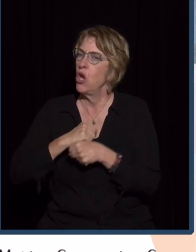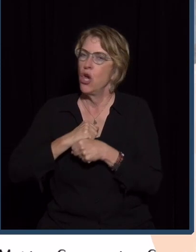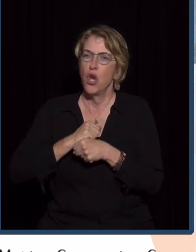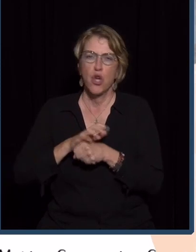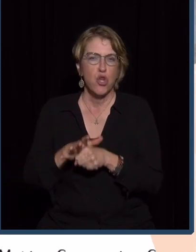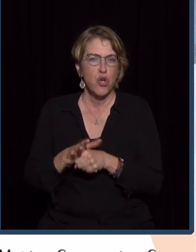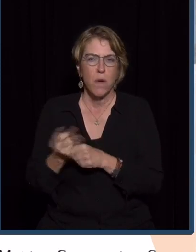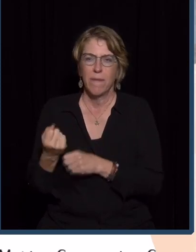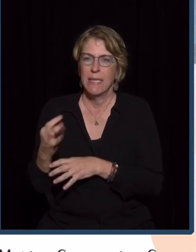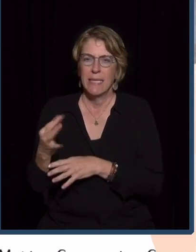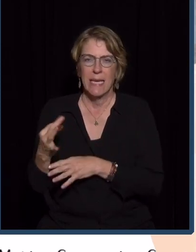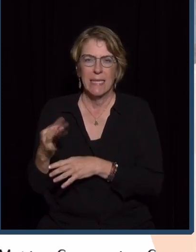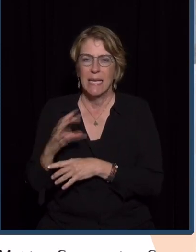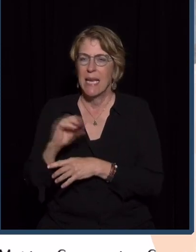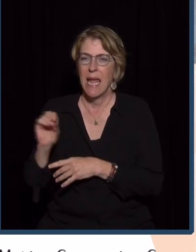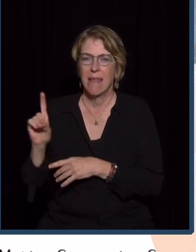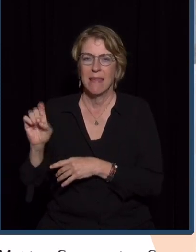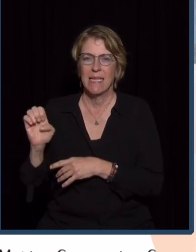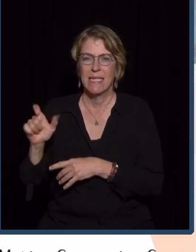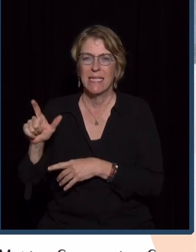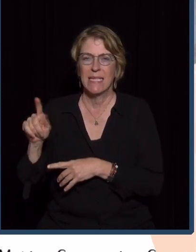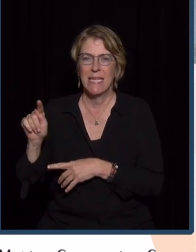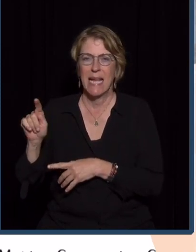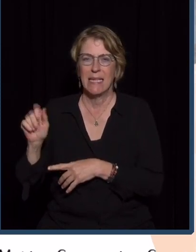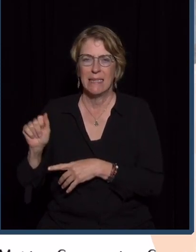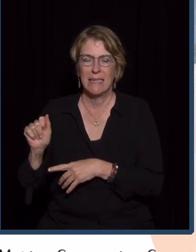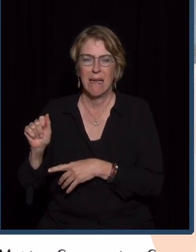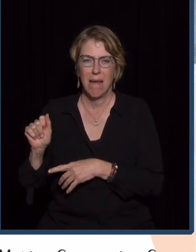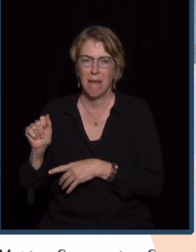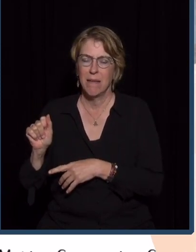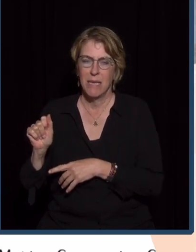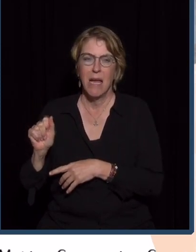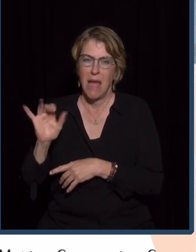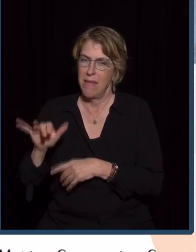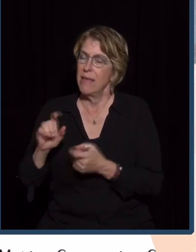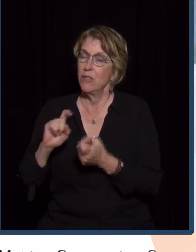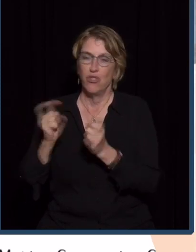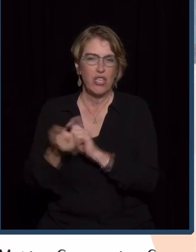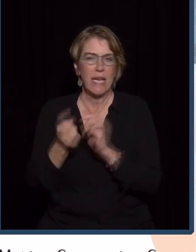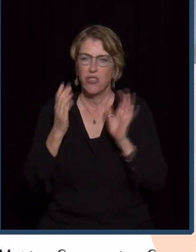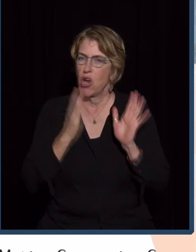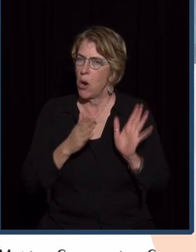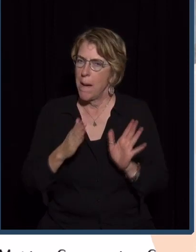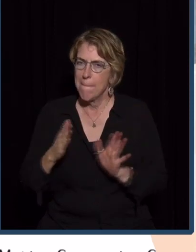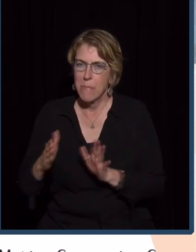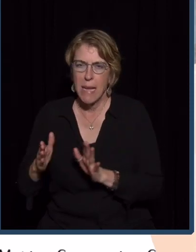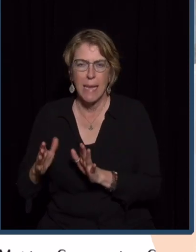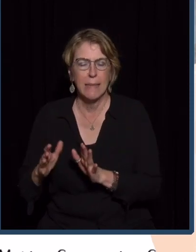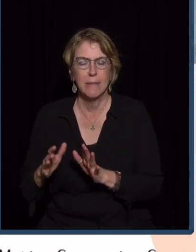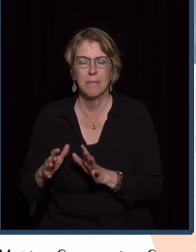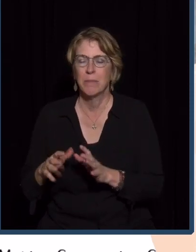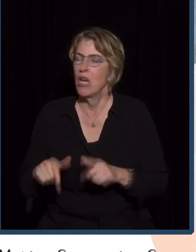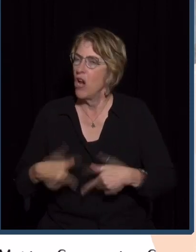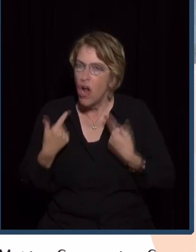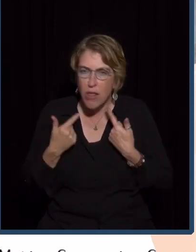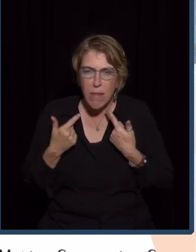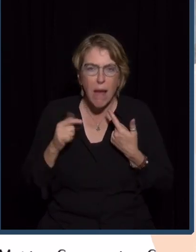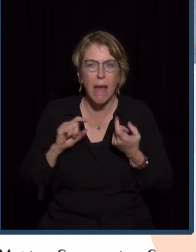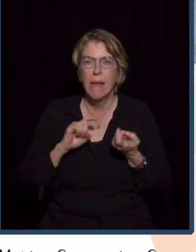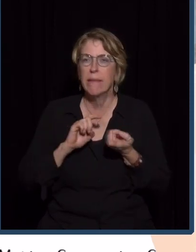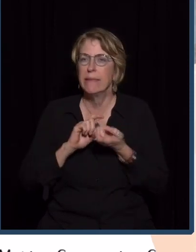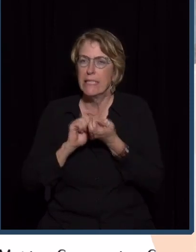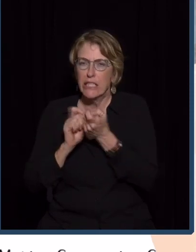COVID-19, and most recently the Delta variant, has forced us to continue to change our plans, adjust our lives, and make the best out of